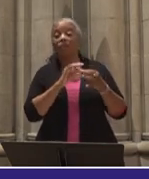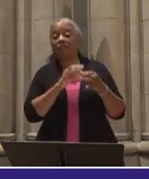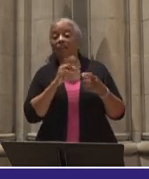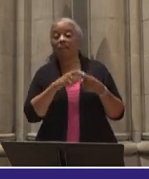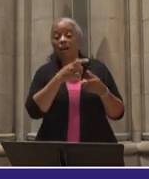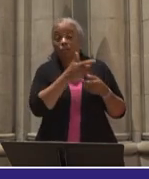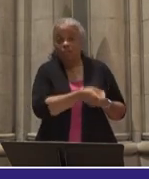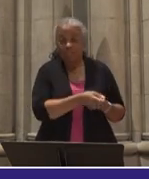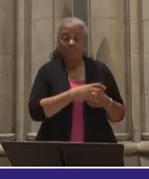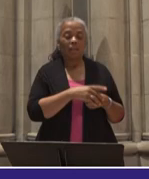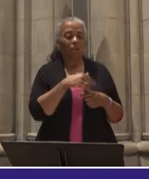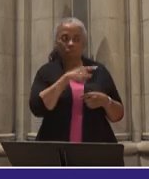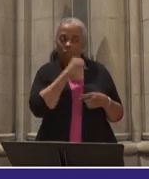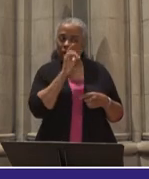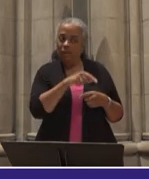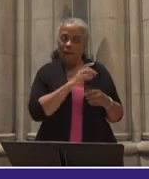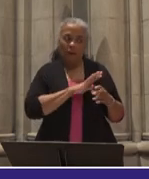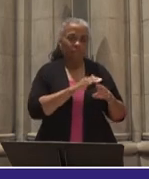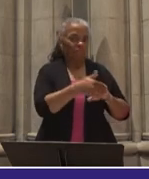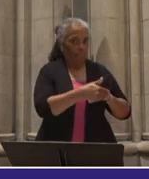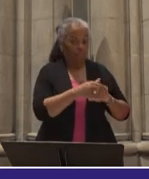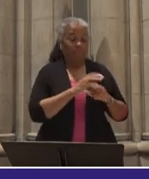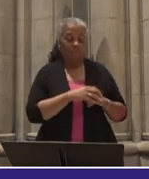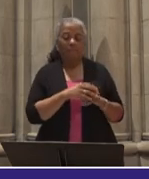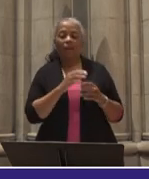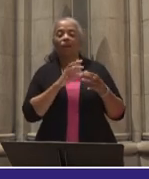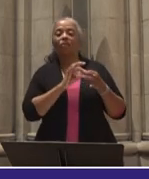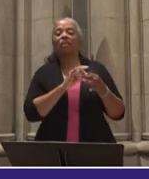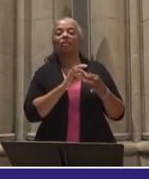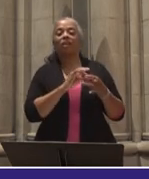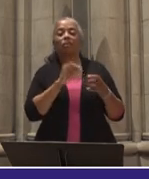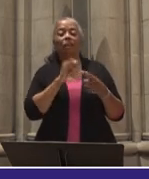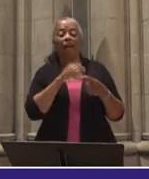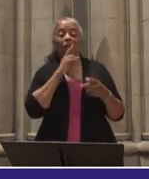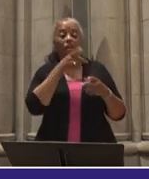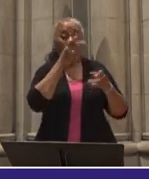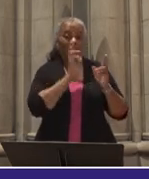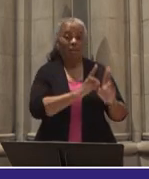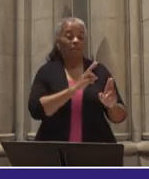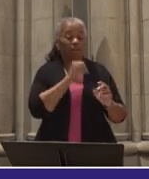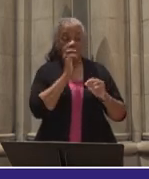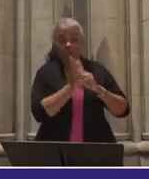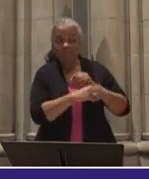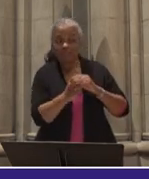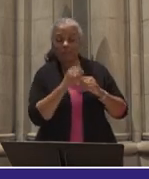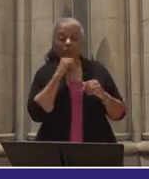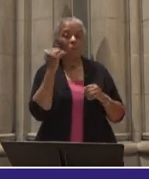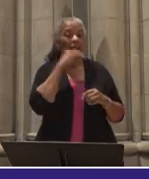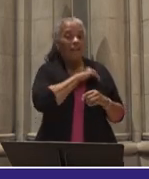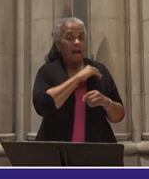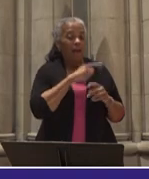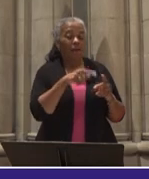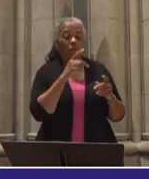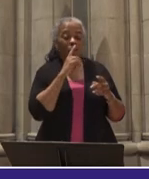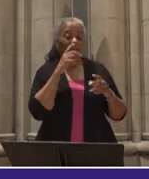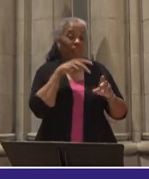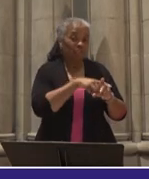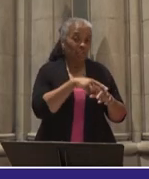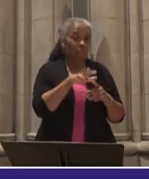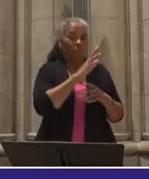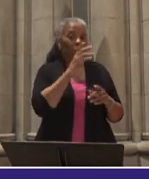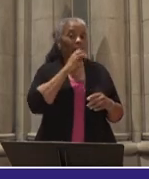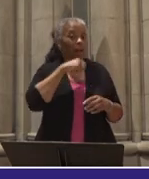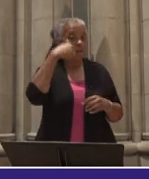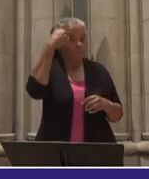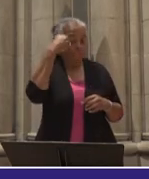are trusting, thou shalt not commit adultery, relationships that are honorable, don't steal, don't lie, defraud, or dishonor your